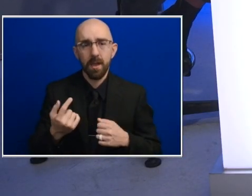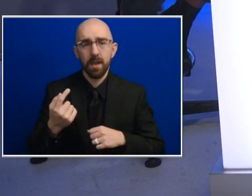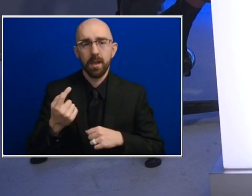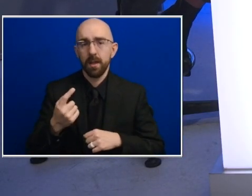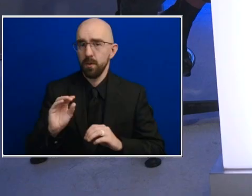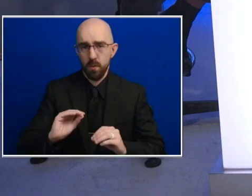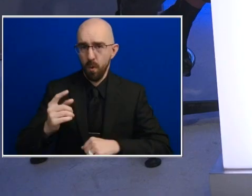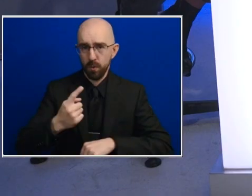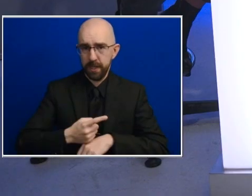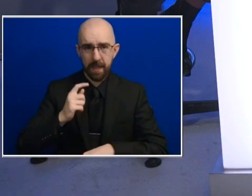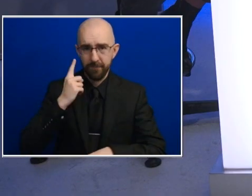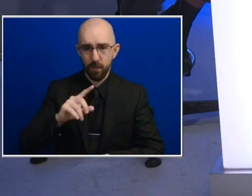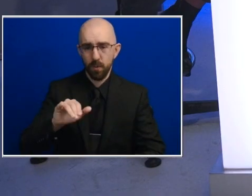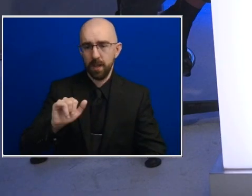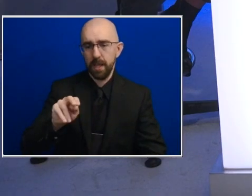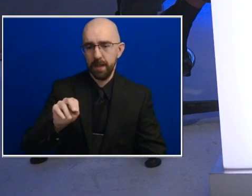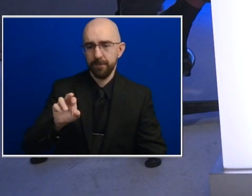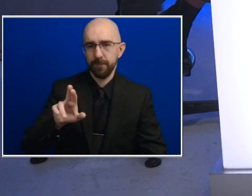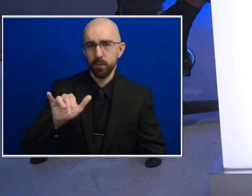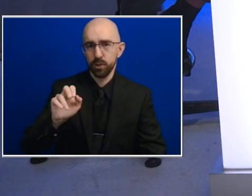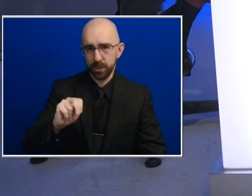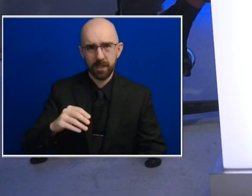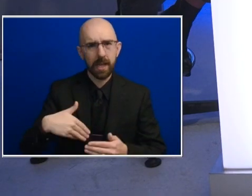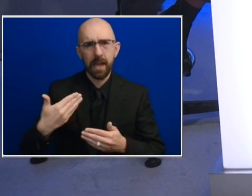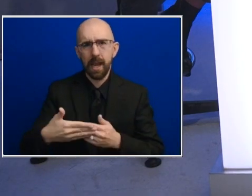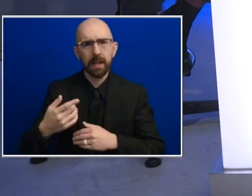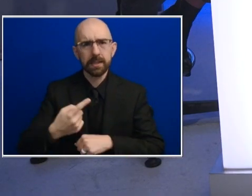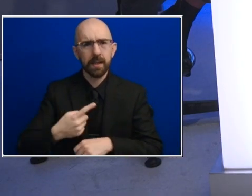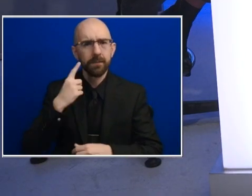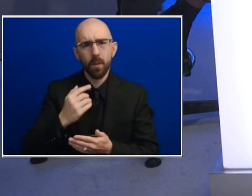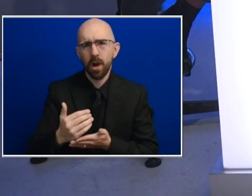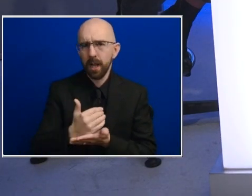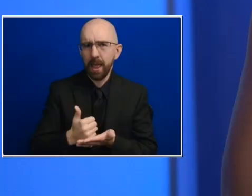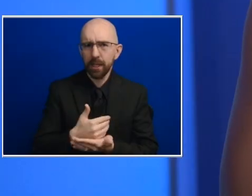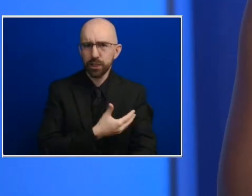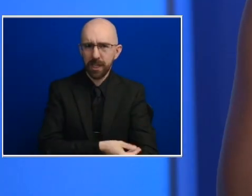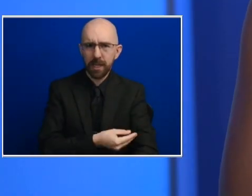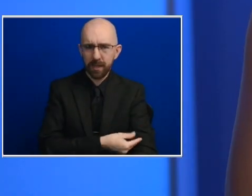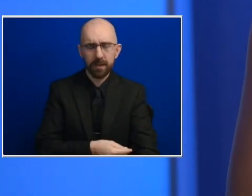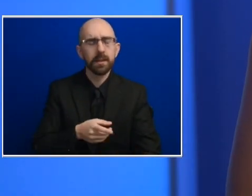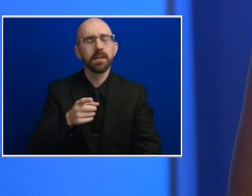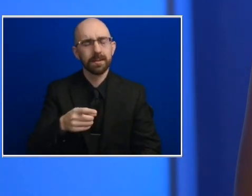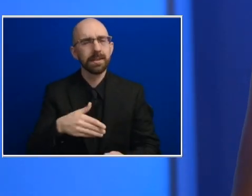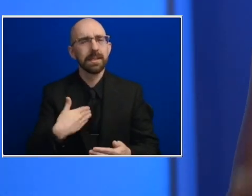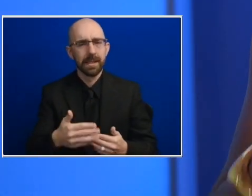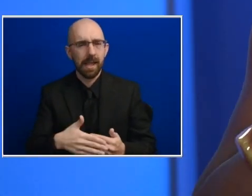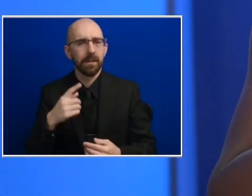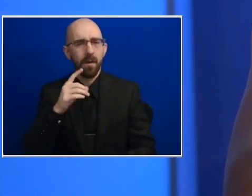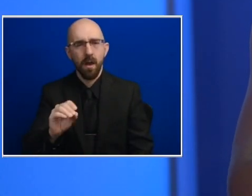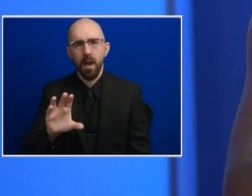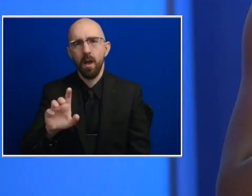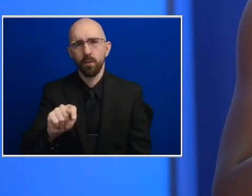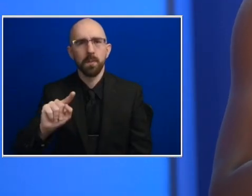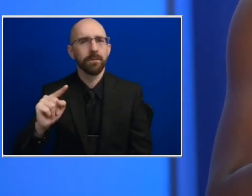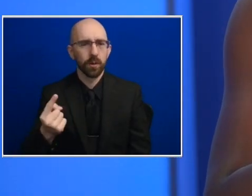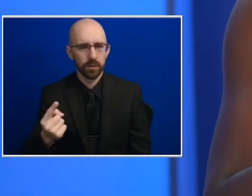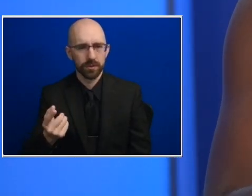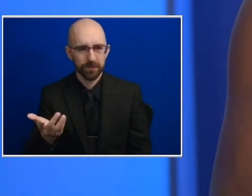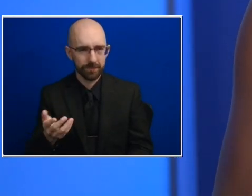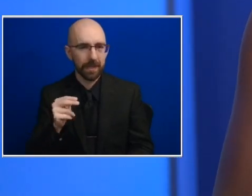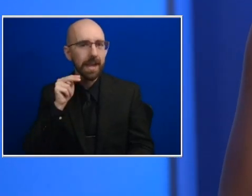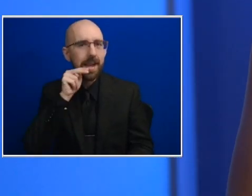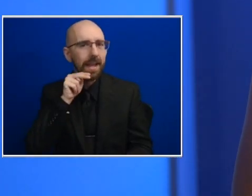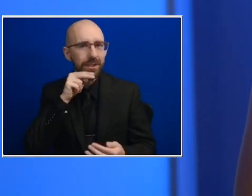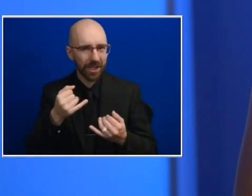Yes. But when's the next date for collection? Do you have Stem that? cell collection is set for October 1st, which is October 1st. Nigerians' Independence